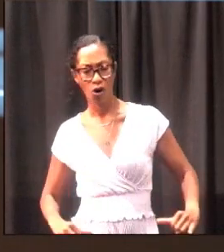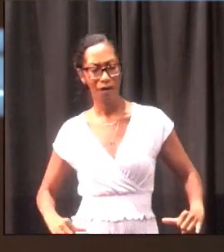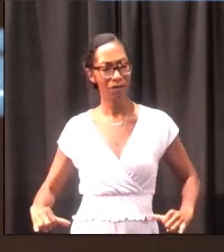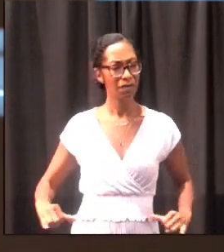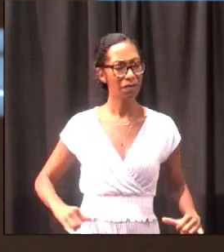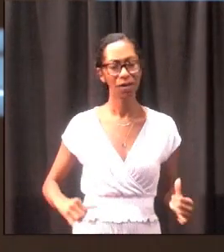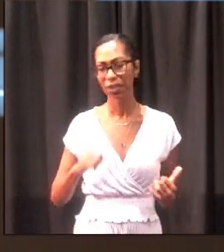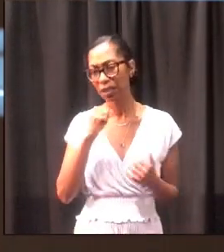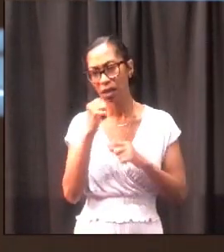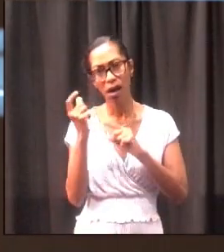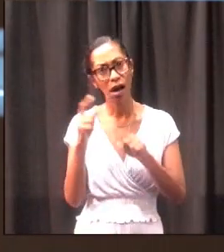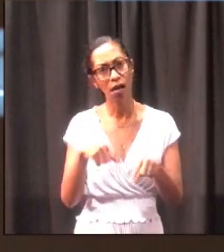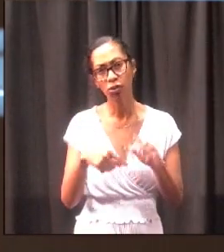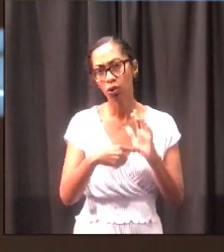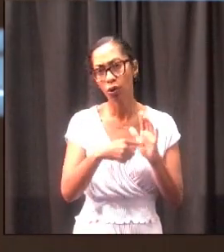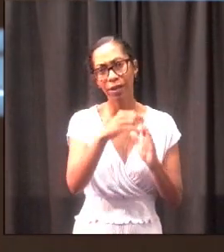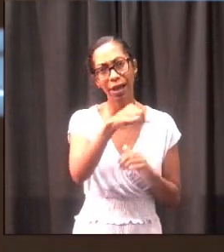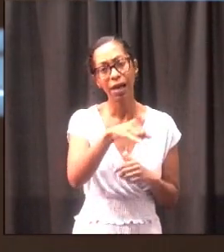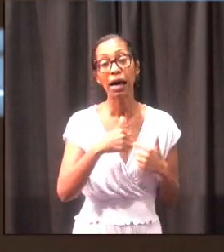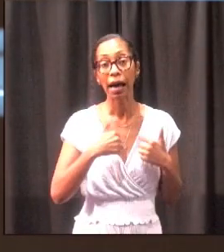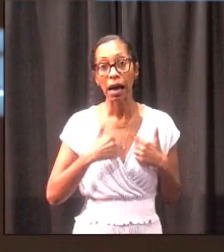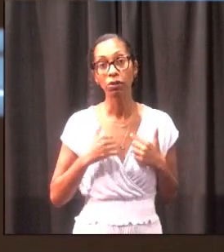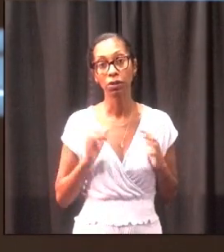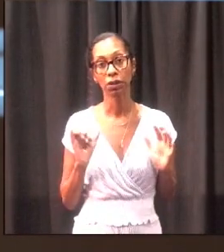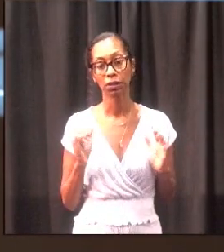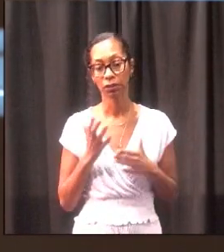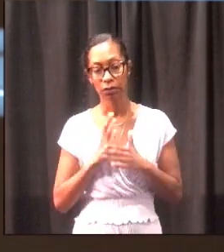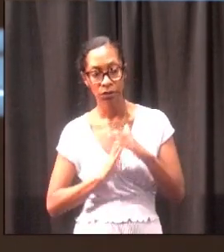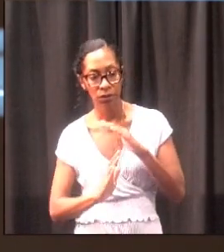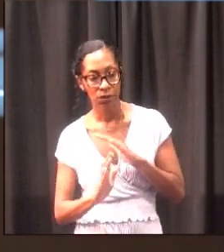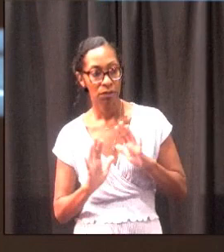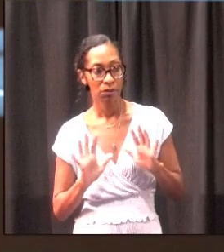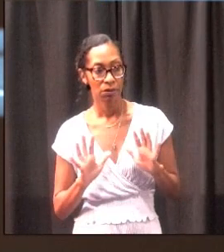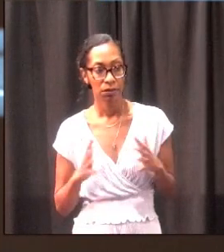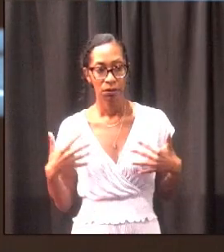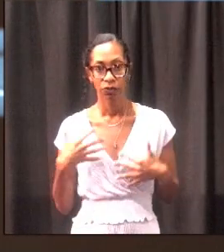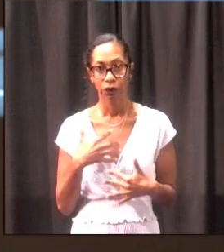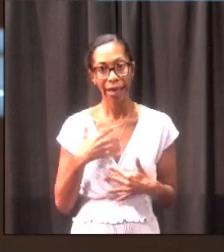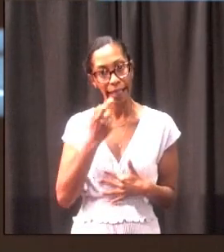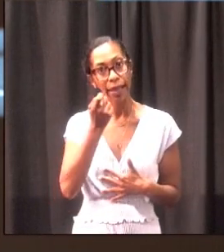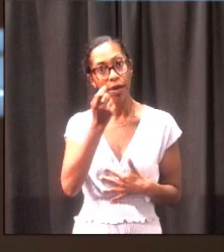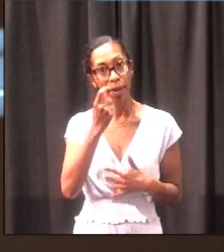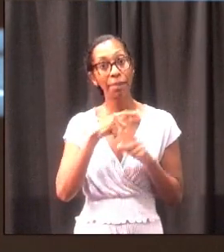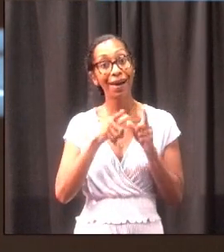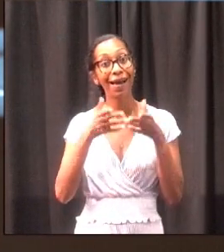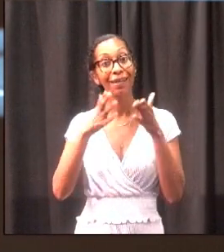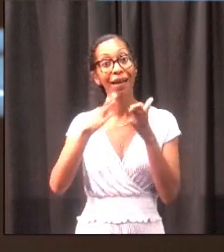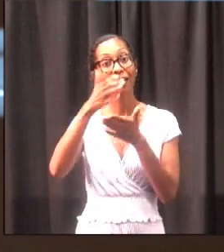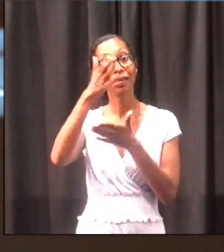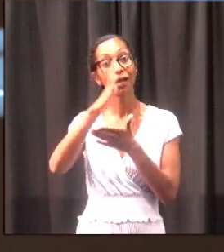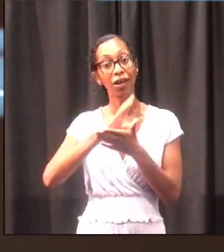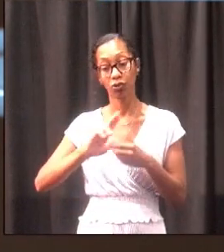all straight. He says, listen, I came, you know, I was a little timid. I was a little afraid. But I allowed God to use me anyway. Y'all miss